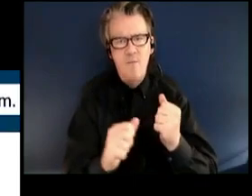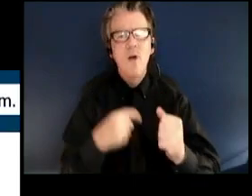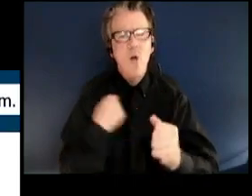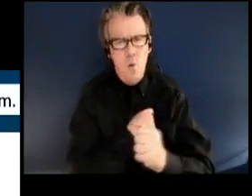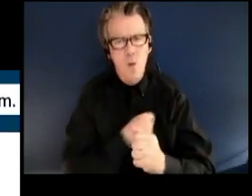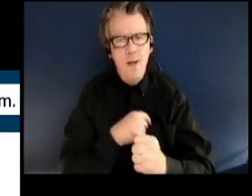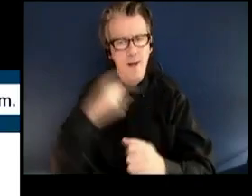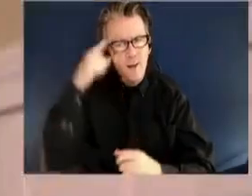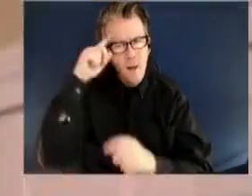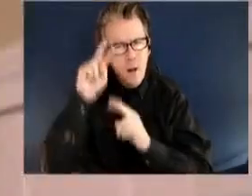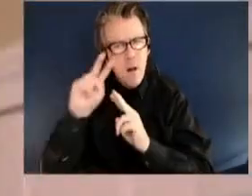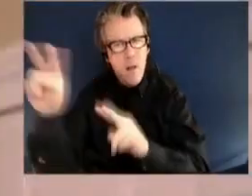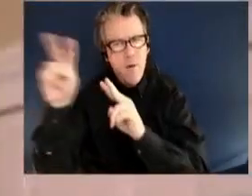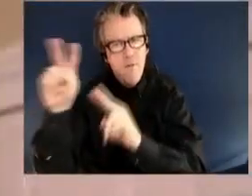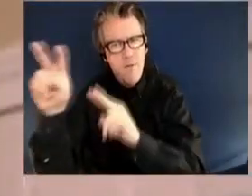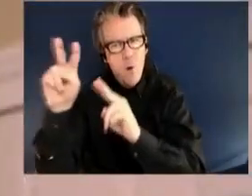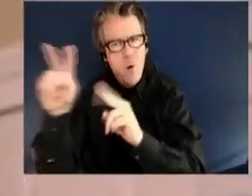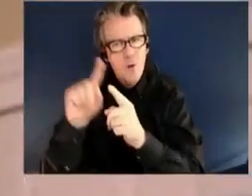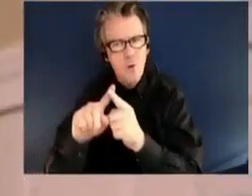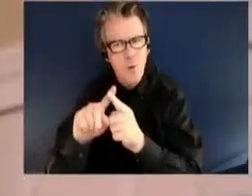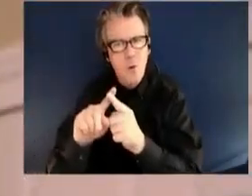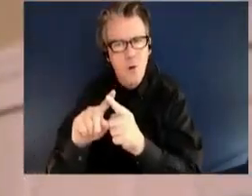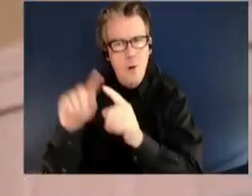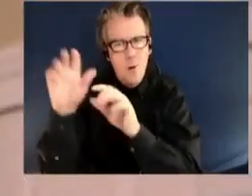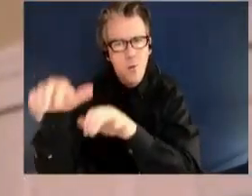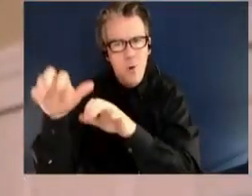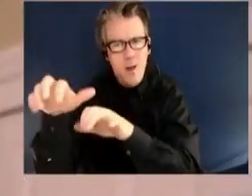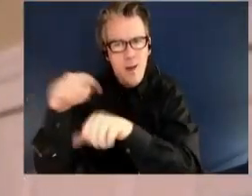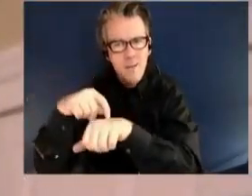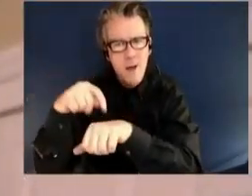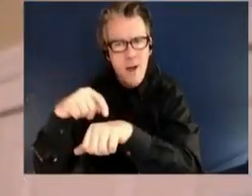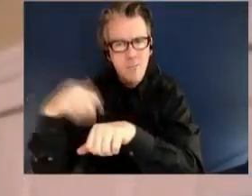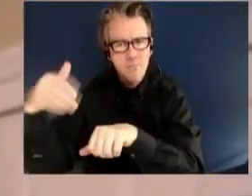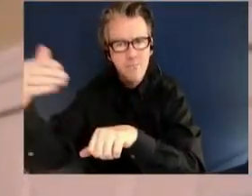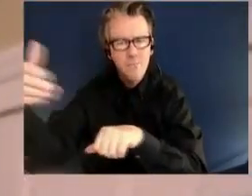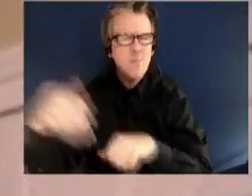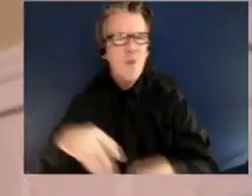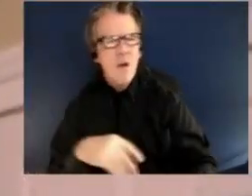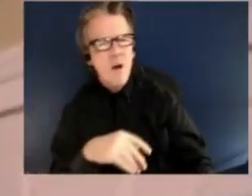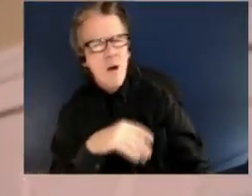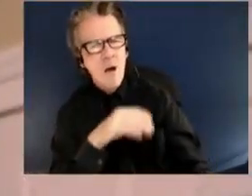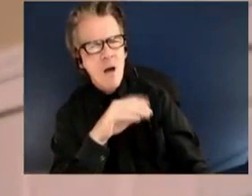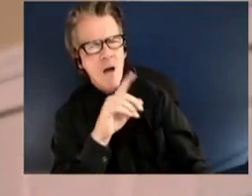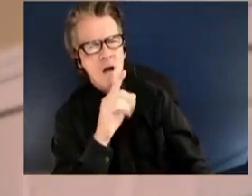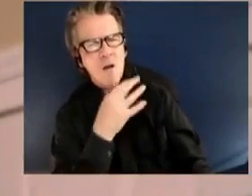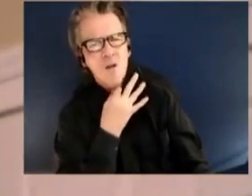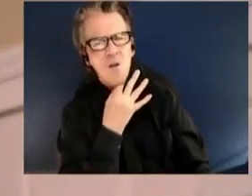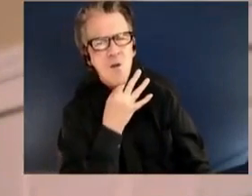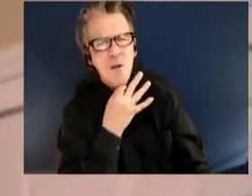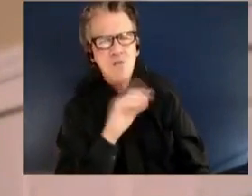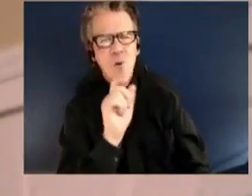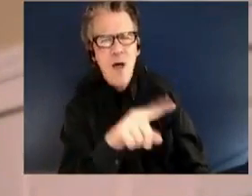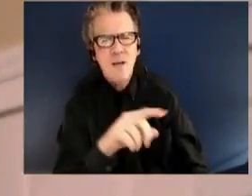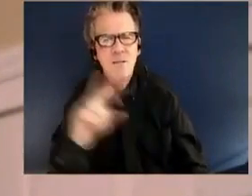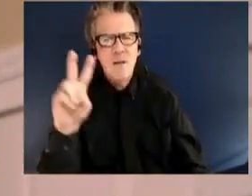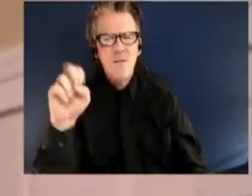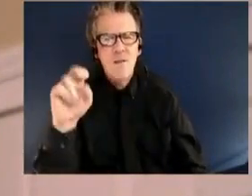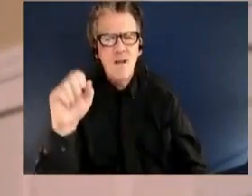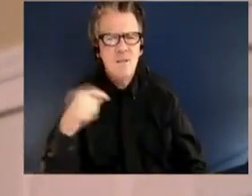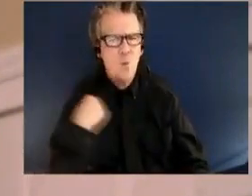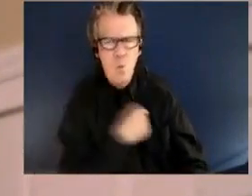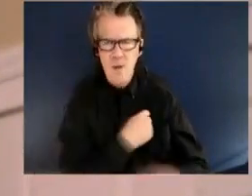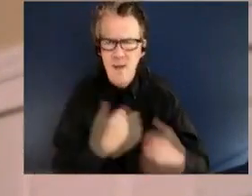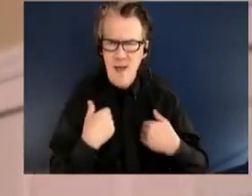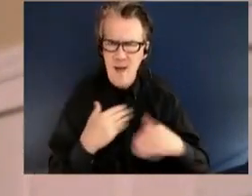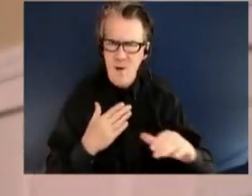I want to go back to the CRCs for just a moment. At the peak of the event, I think we had over 100 CRCs open. We have 82, I think,